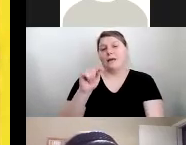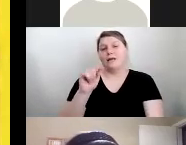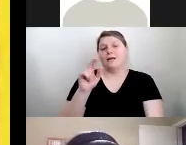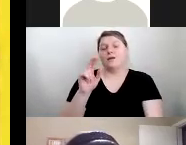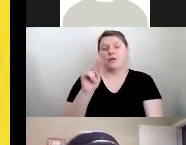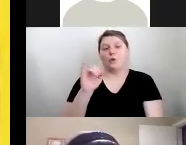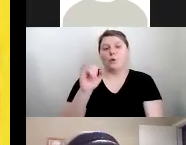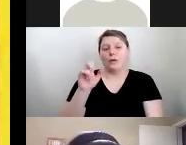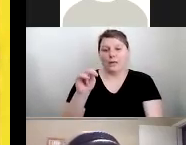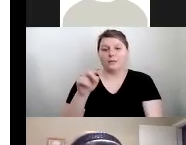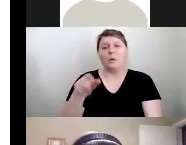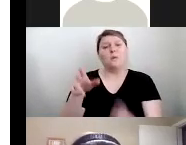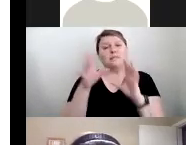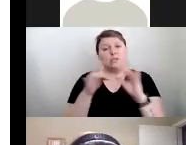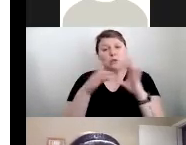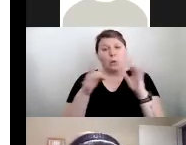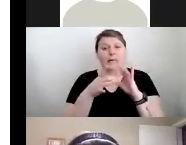stories he has to tell.